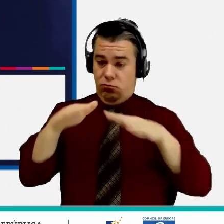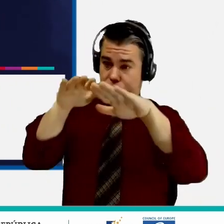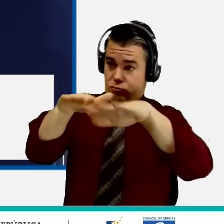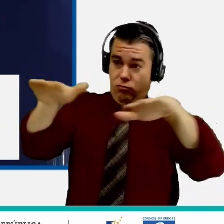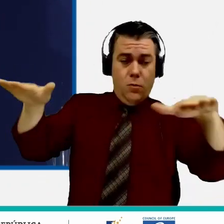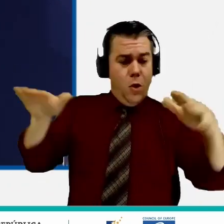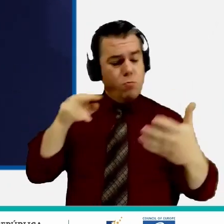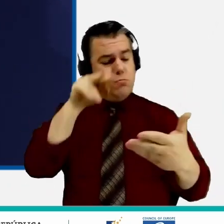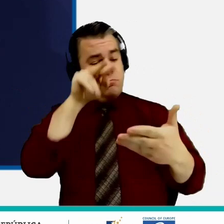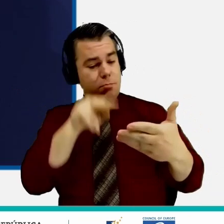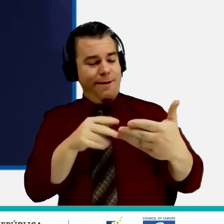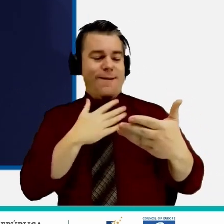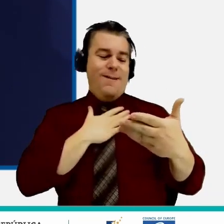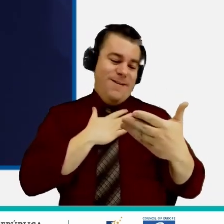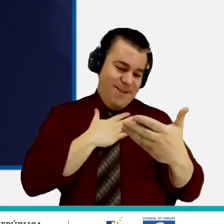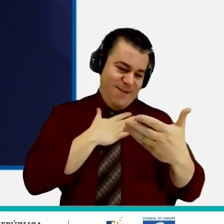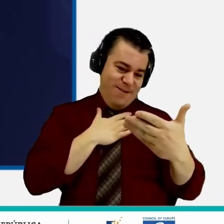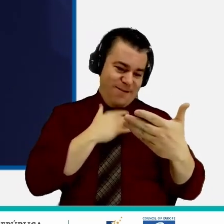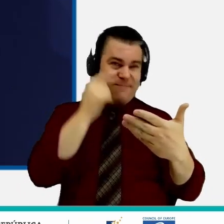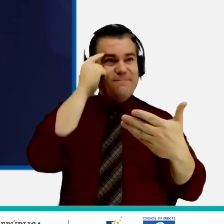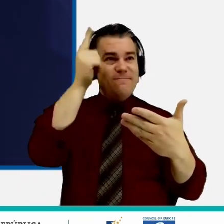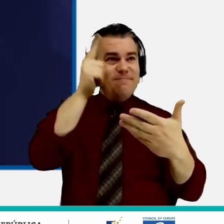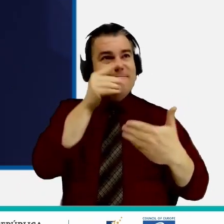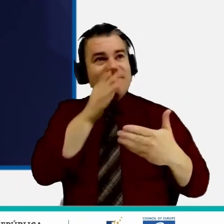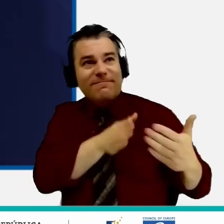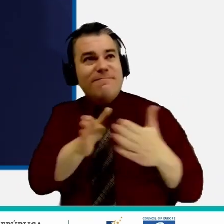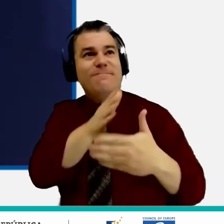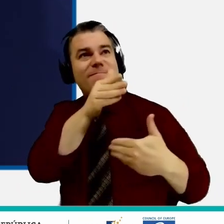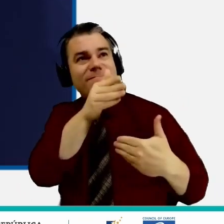know there's a roadmap. We have concrete steps.